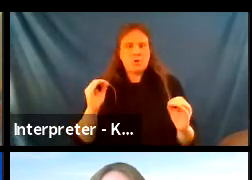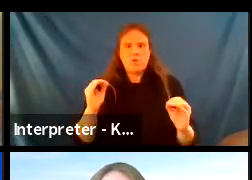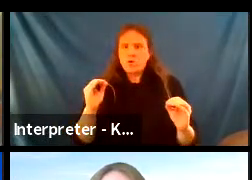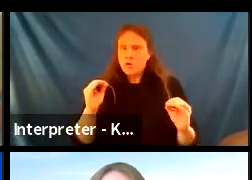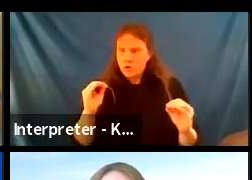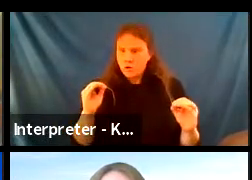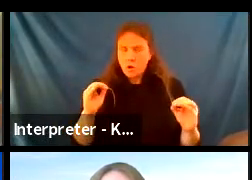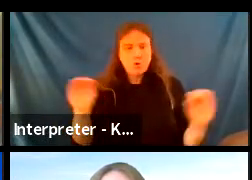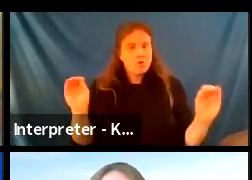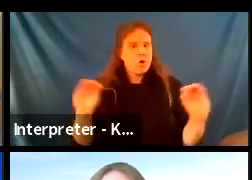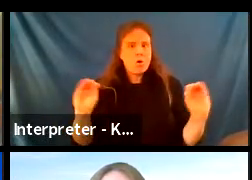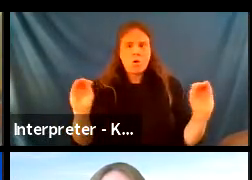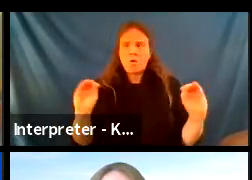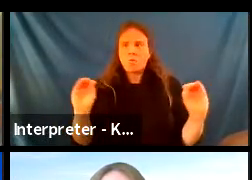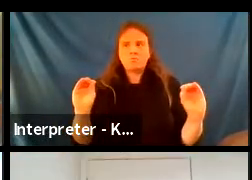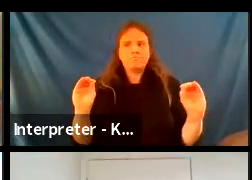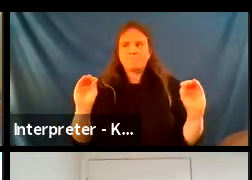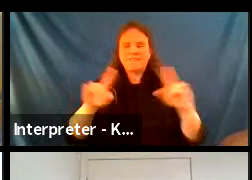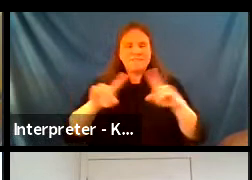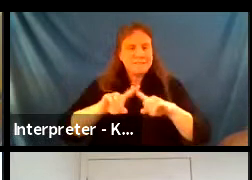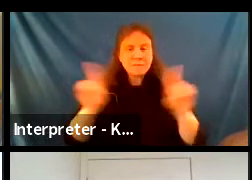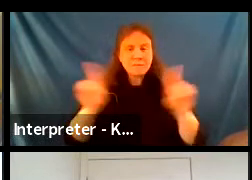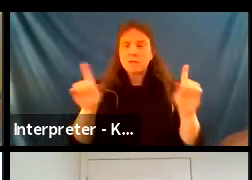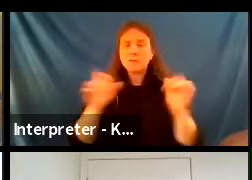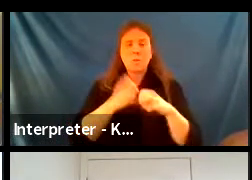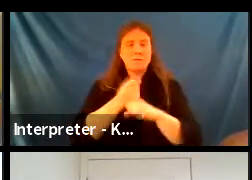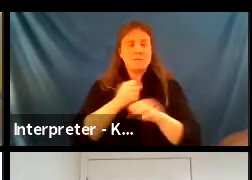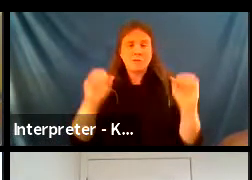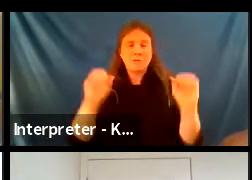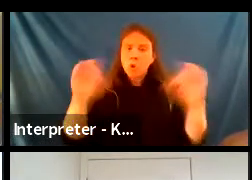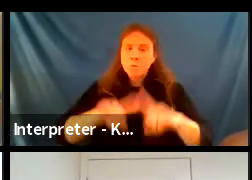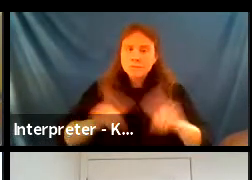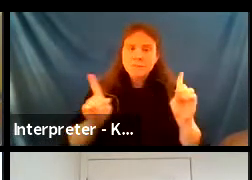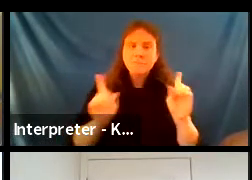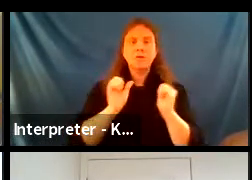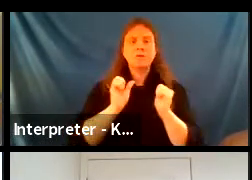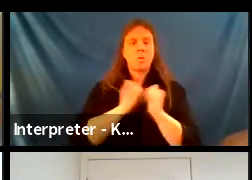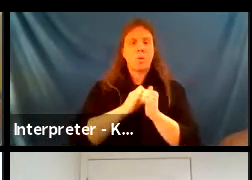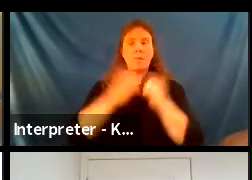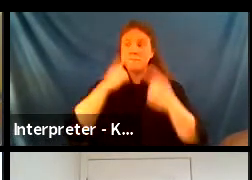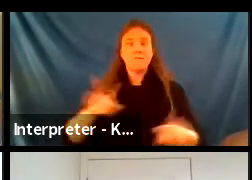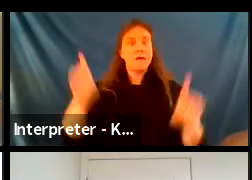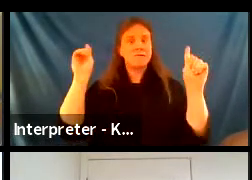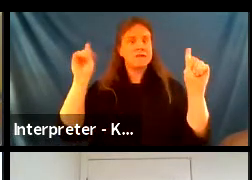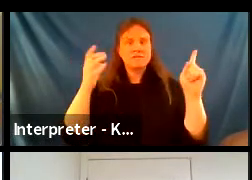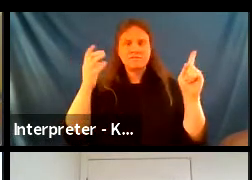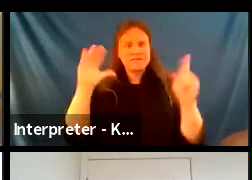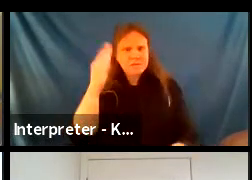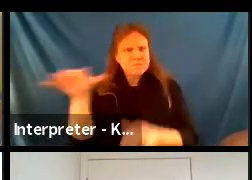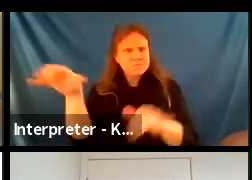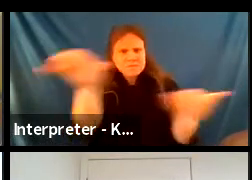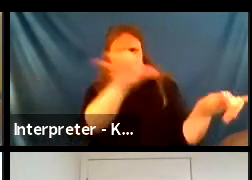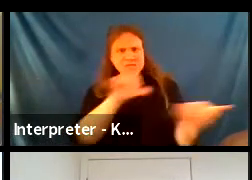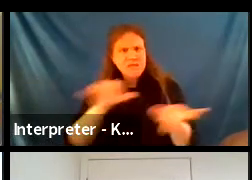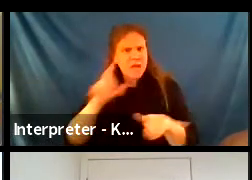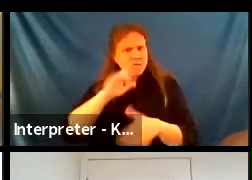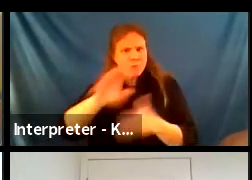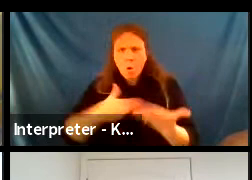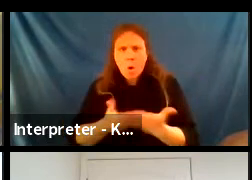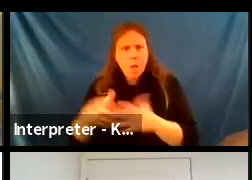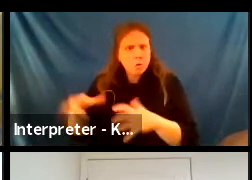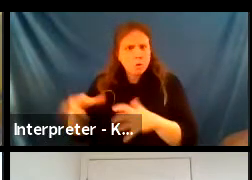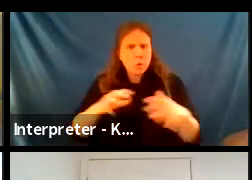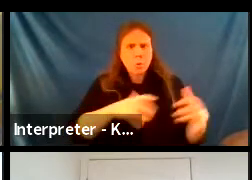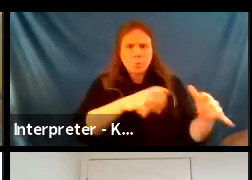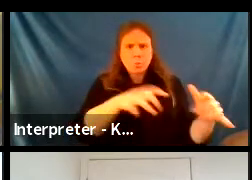in safety or effectiveness in any subgroup population. As Grace mentioned, we'll continue to monitor